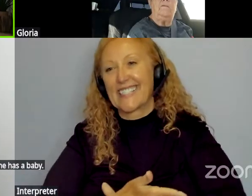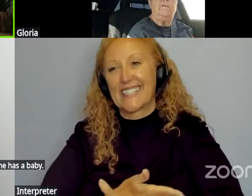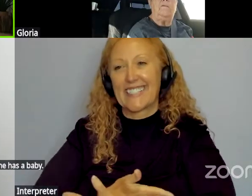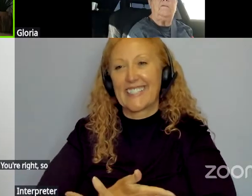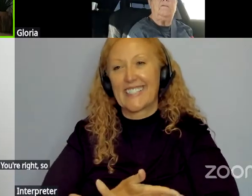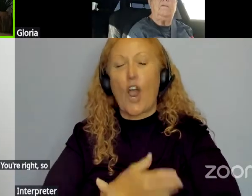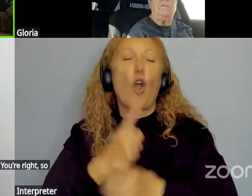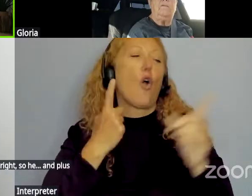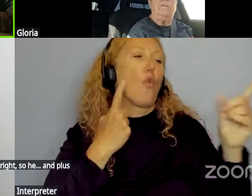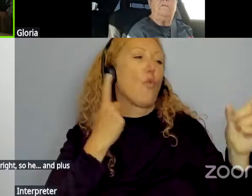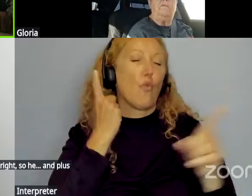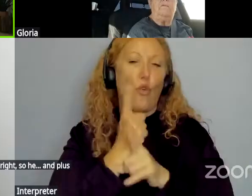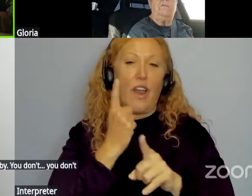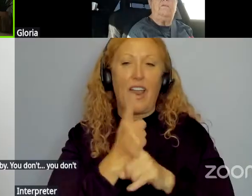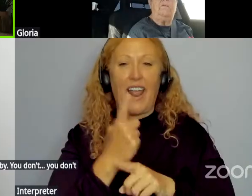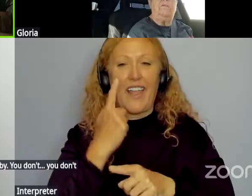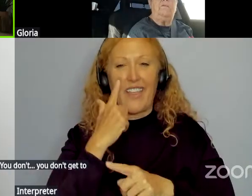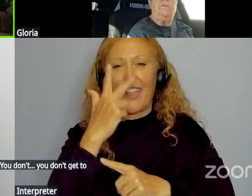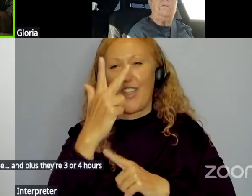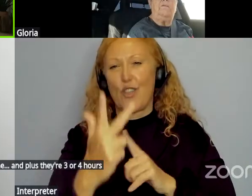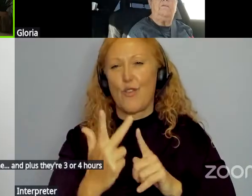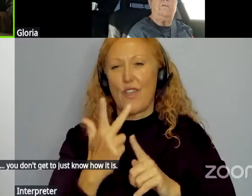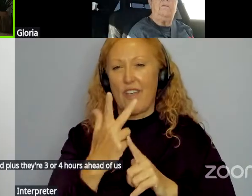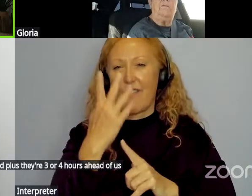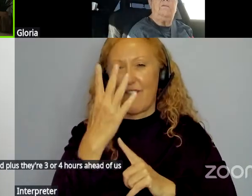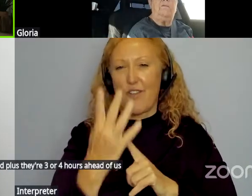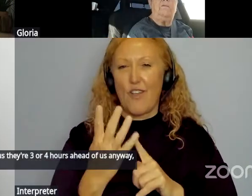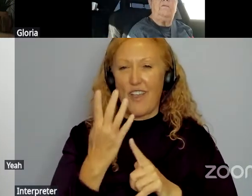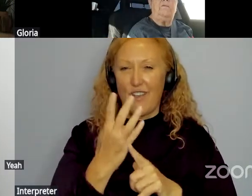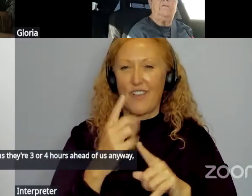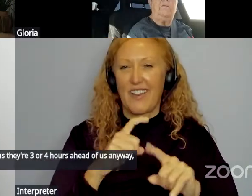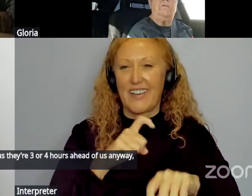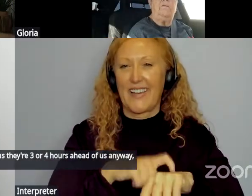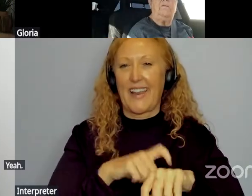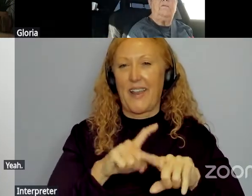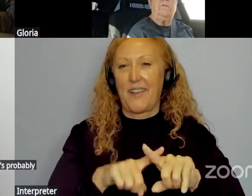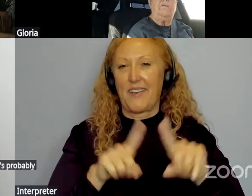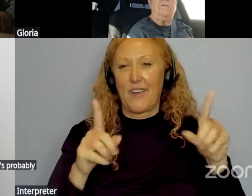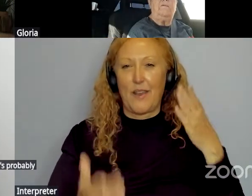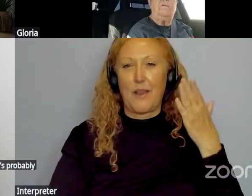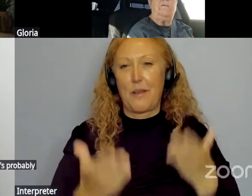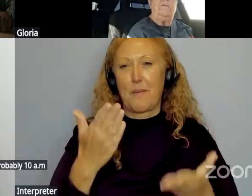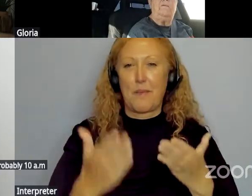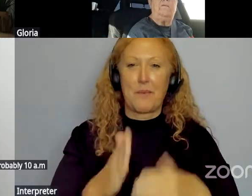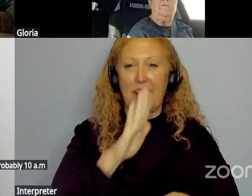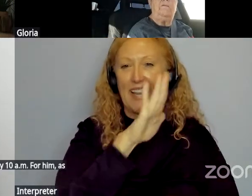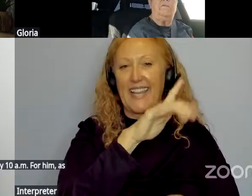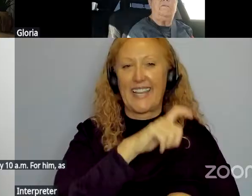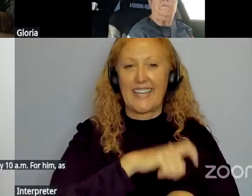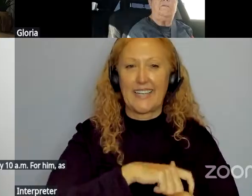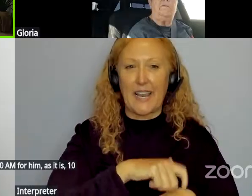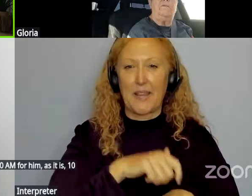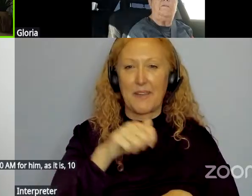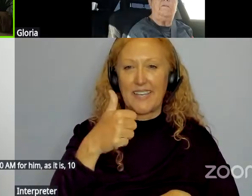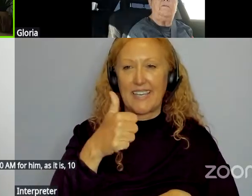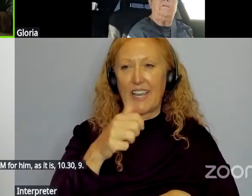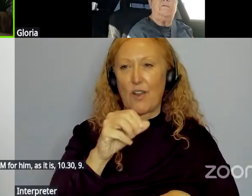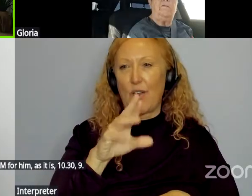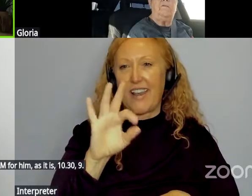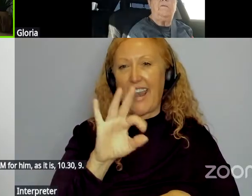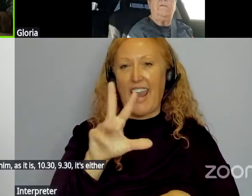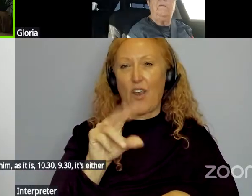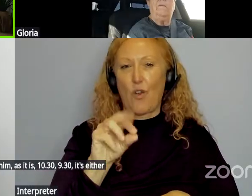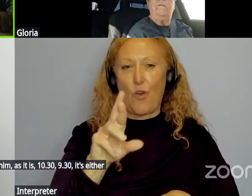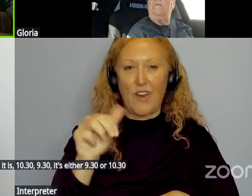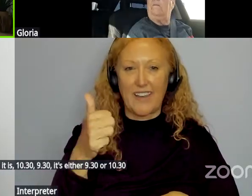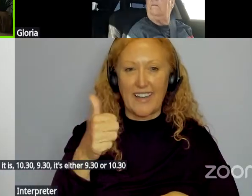plus they're You don't get 3 to or 4 just hours go ahead of below. us anyway. So Yeah. yeah, it's probably 10 a.m. for him as it is 10:30, 9:30. It's either 9:30 or 10:30